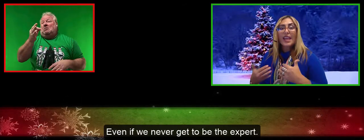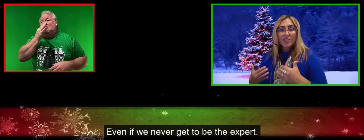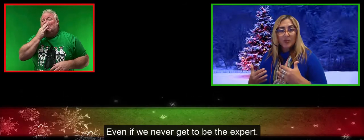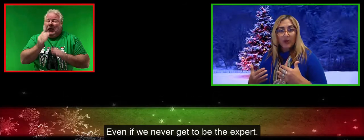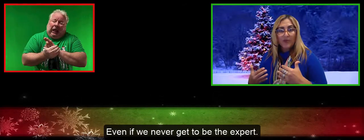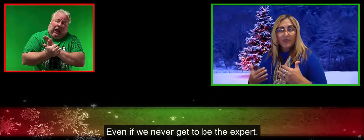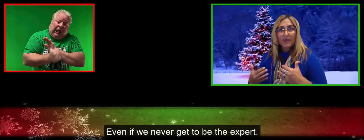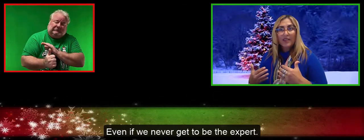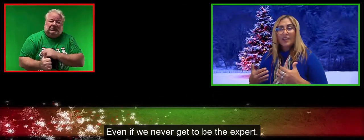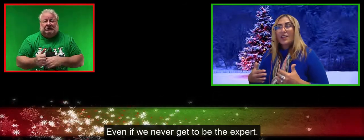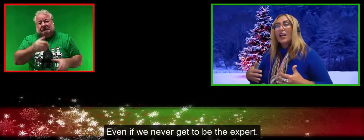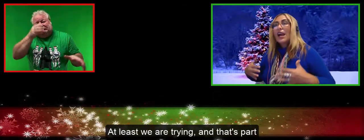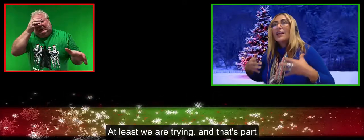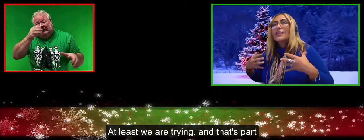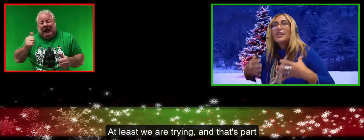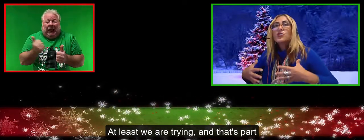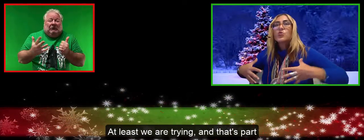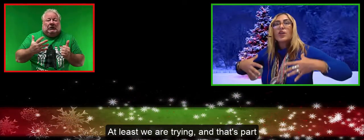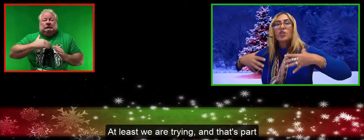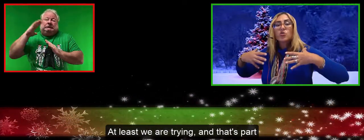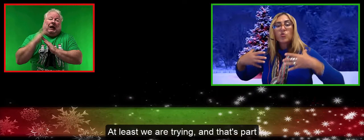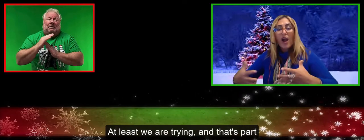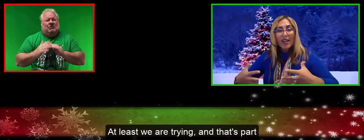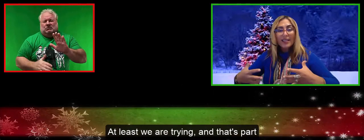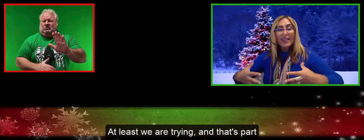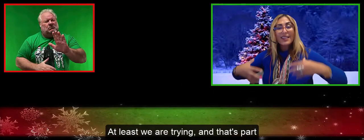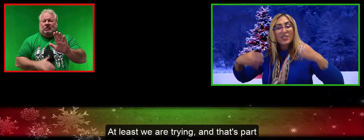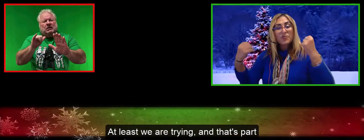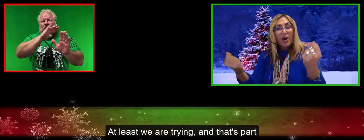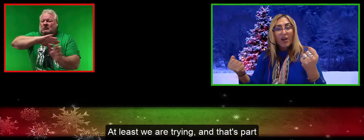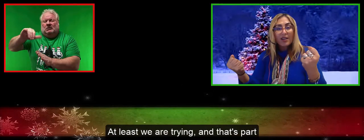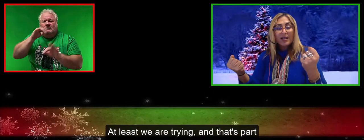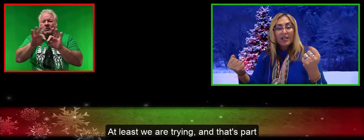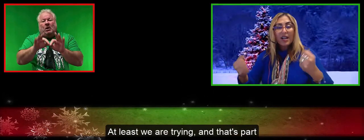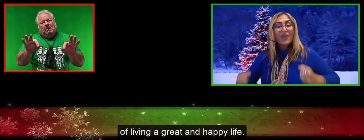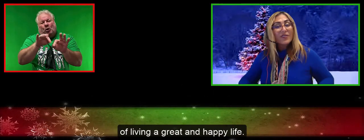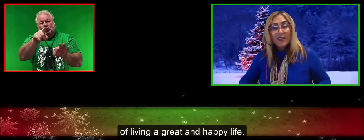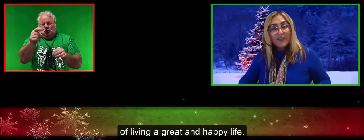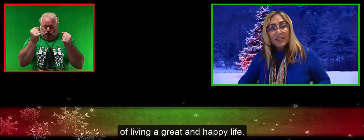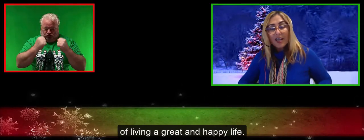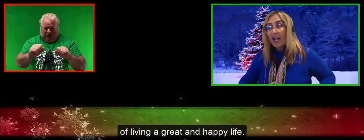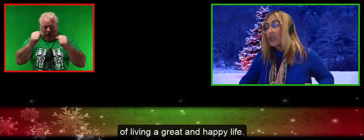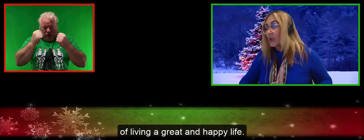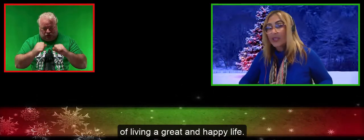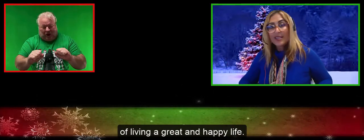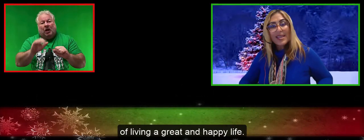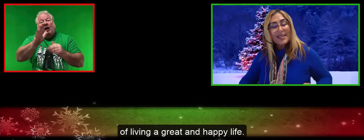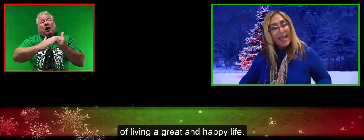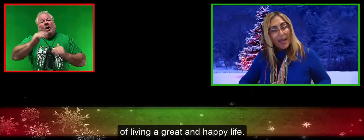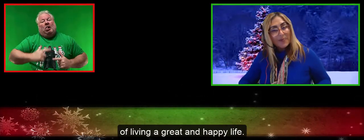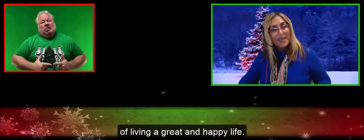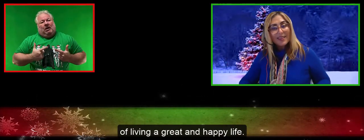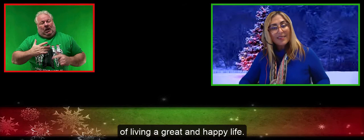the expert. At least we are trying, and that's part of living a great